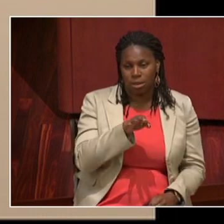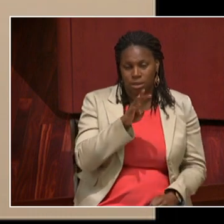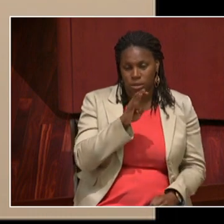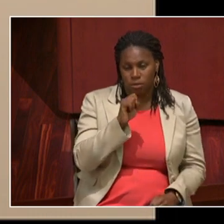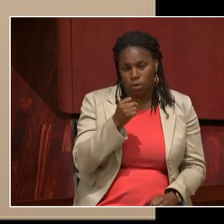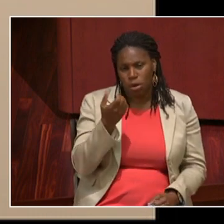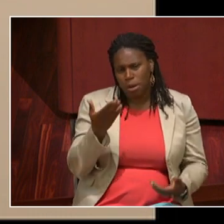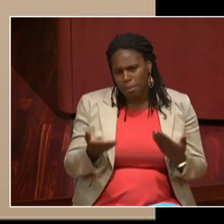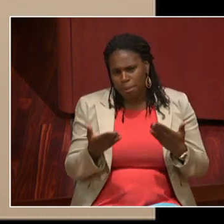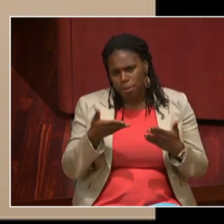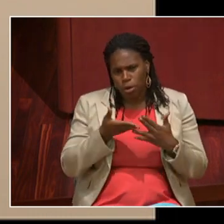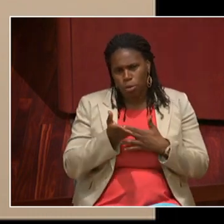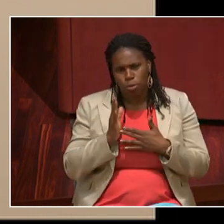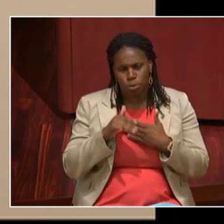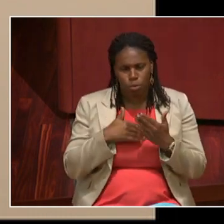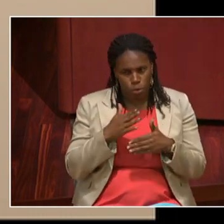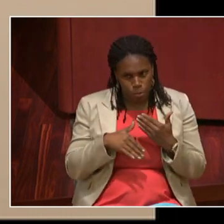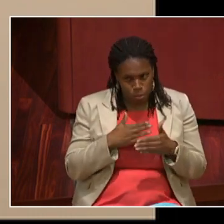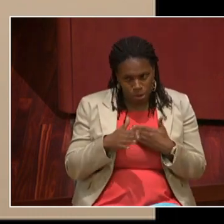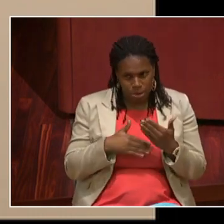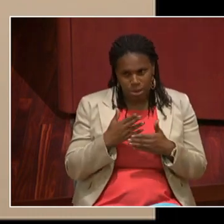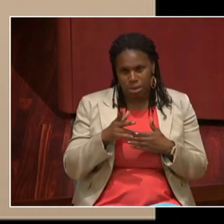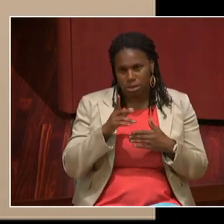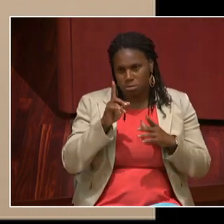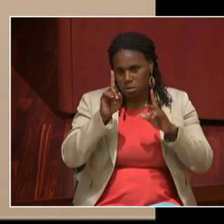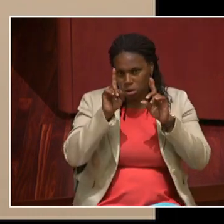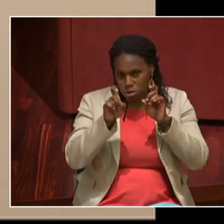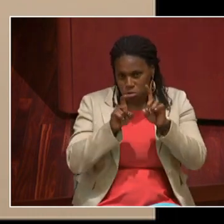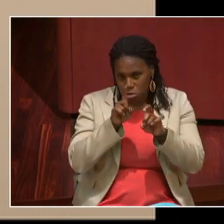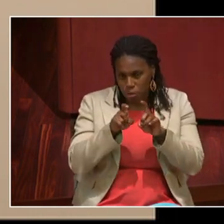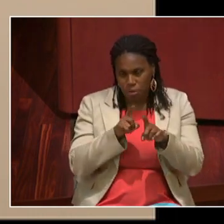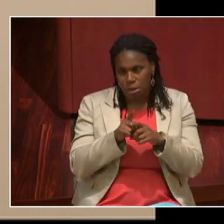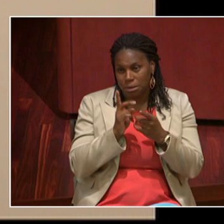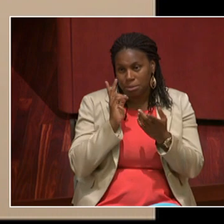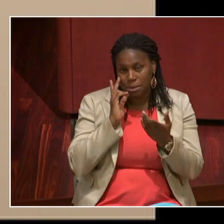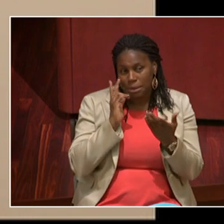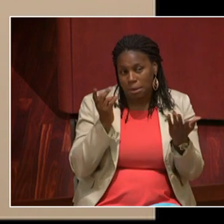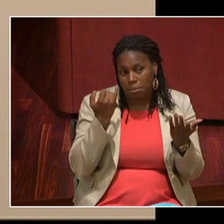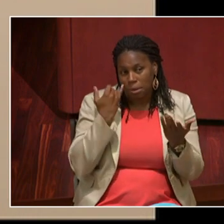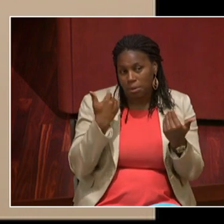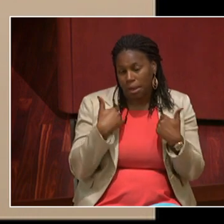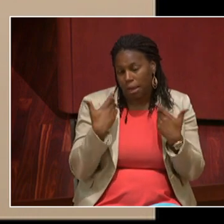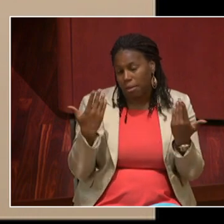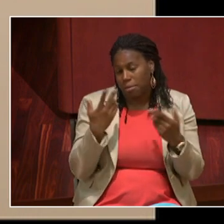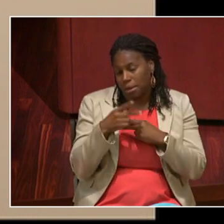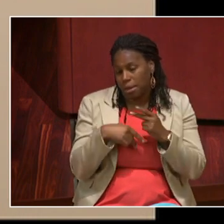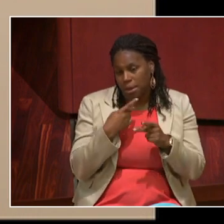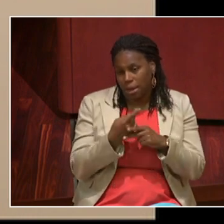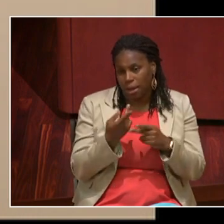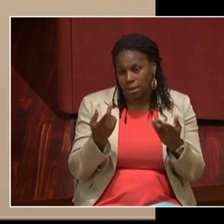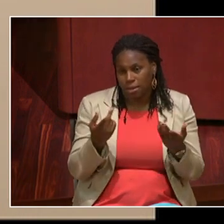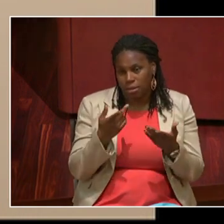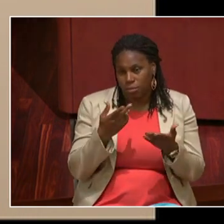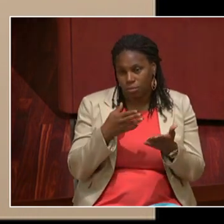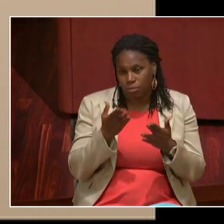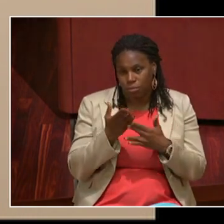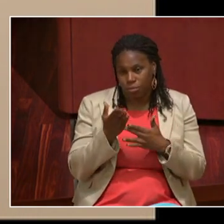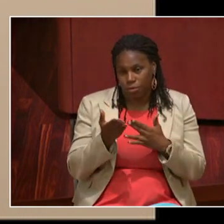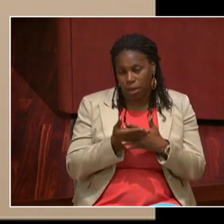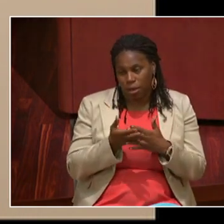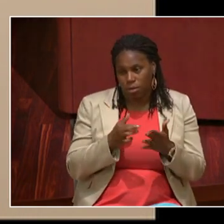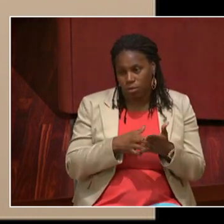for the U.S. Citizenship and Immigration Service to see if they maintain some kind of record that could be useful to your search as well.